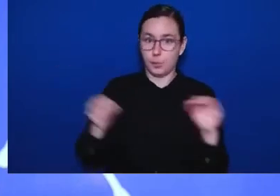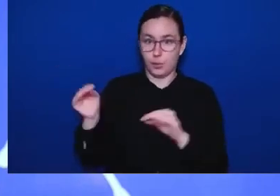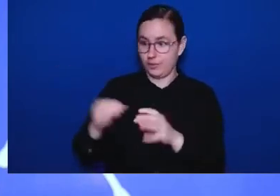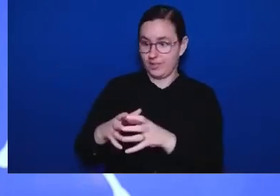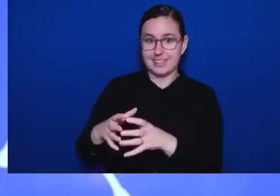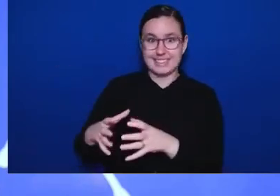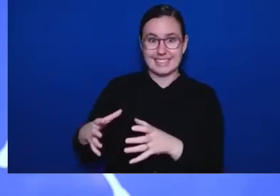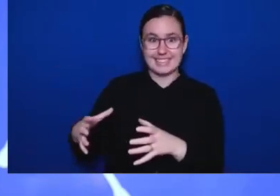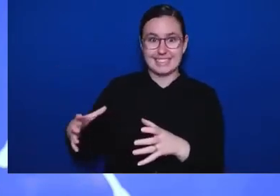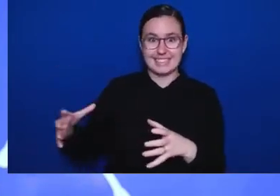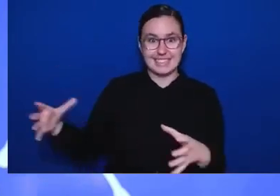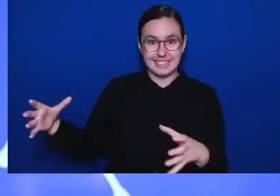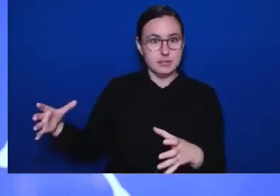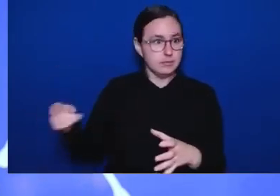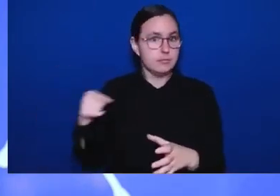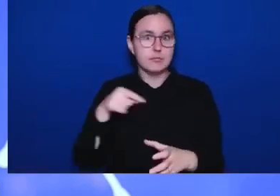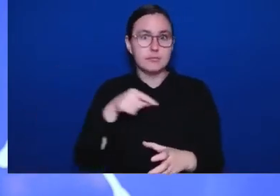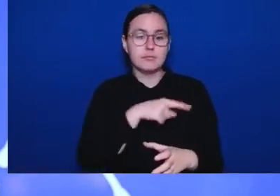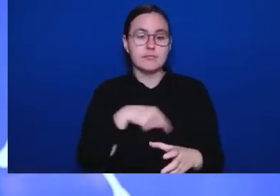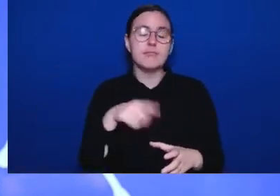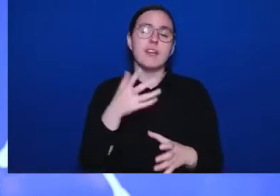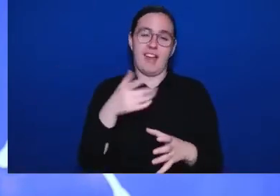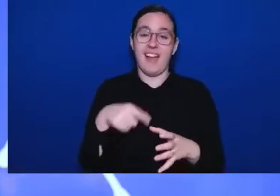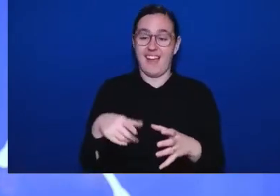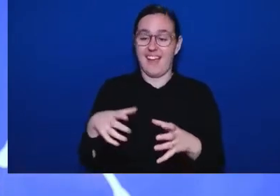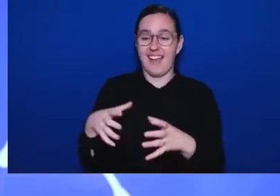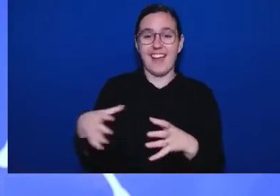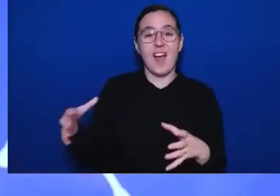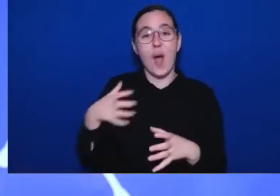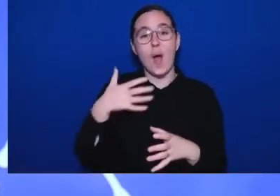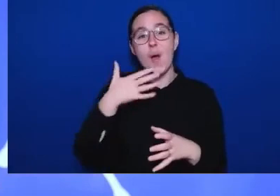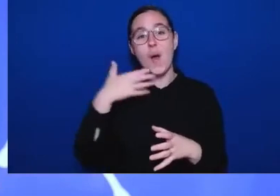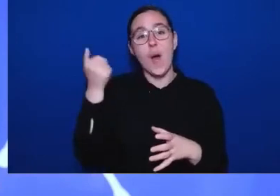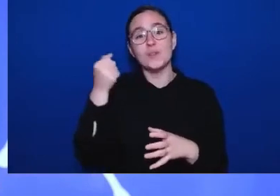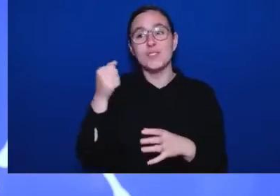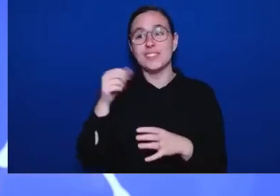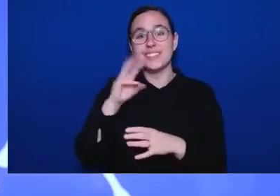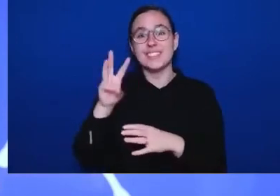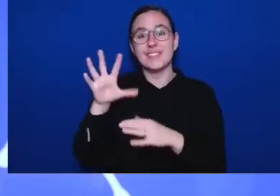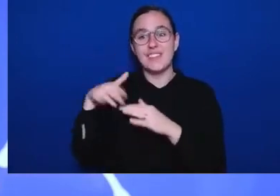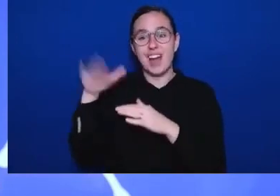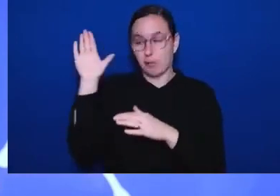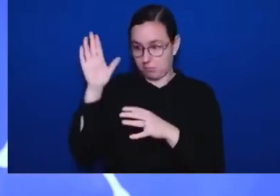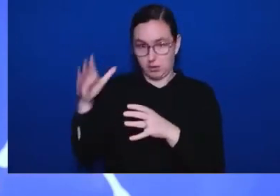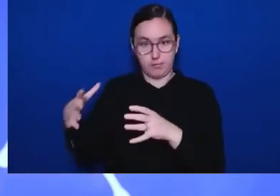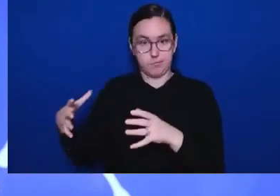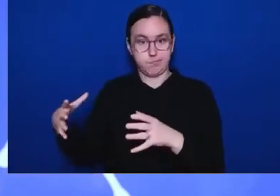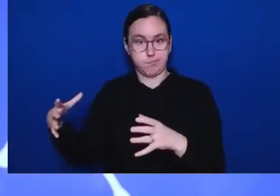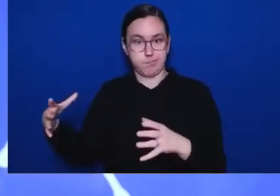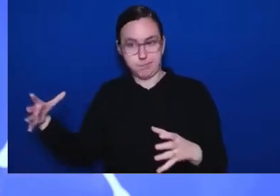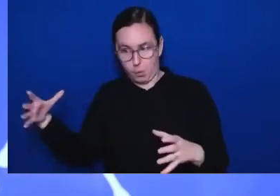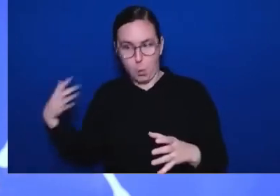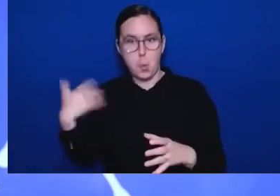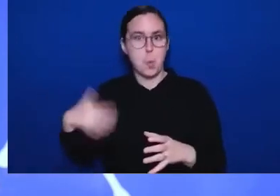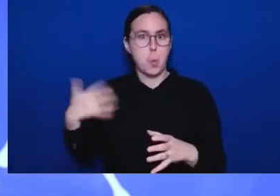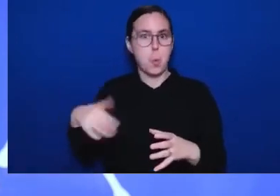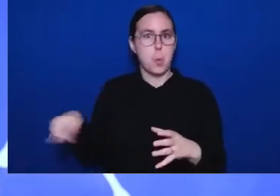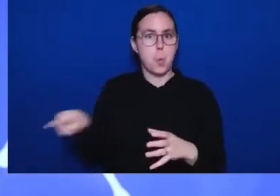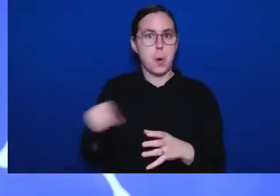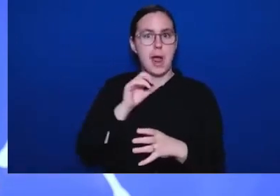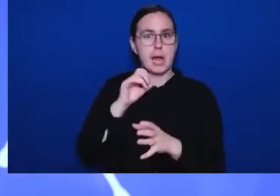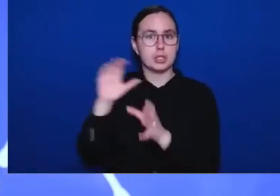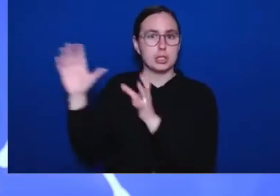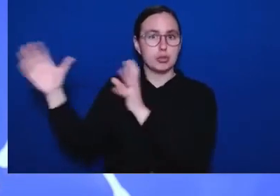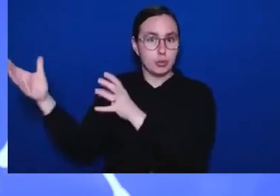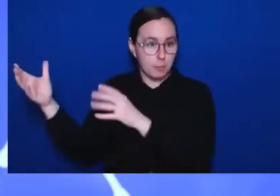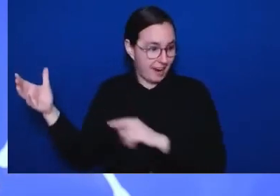citizens over 75, but also an increasing number of older family doctors, for example, in those communities. So clearly Victoria is a place,